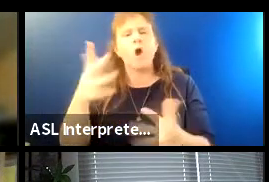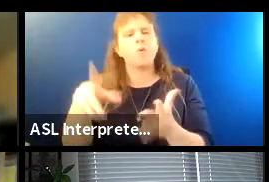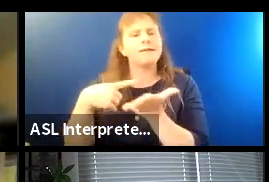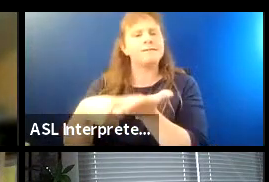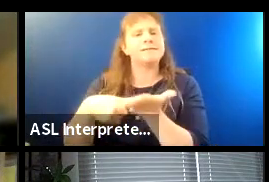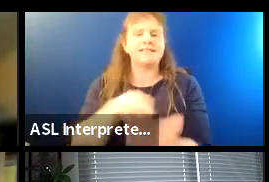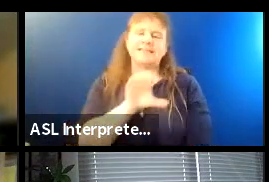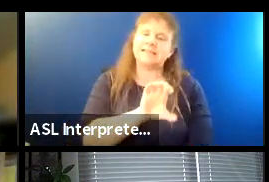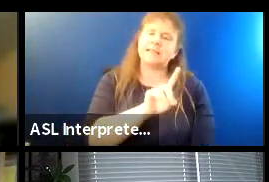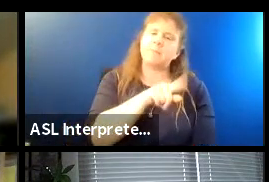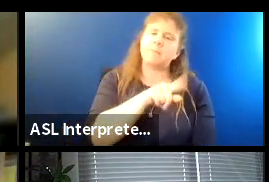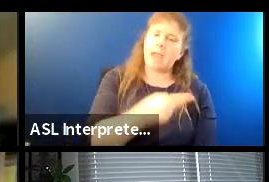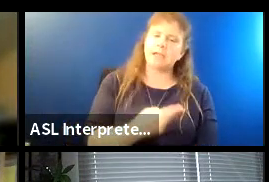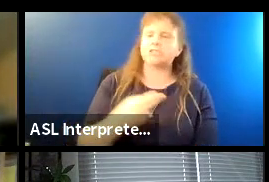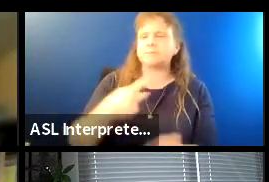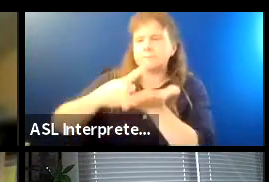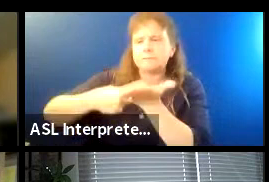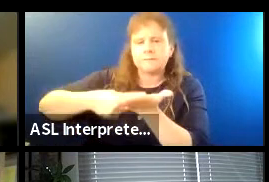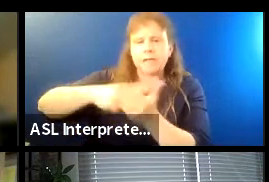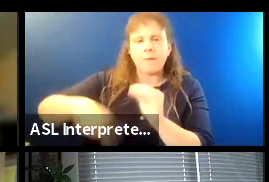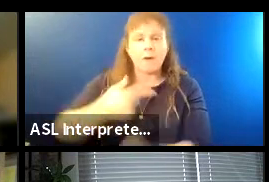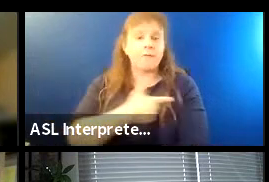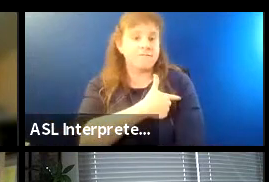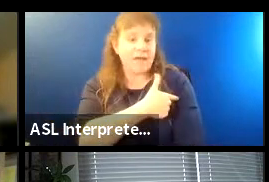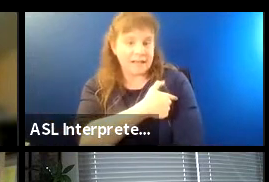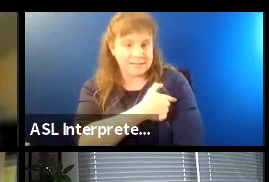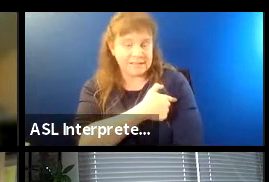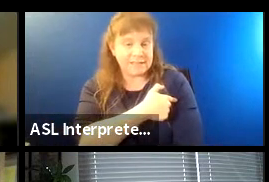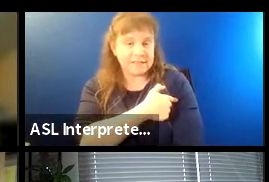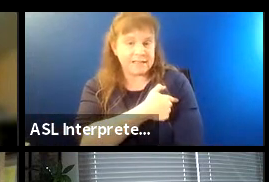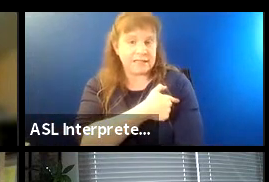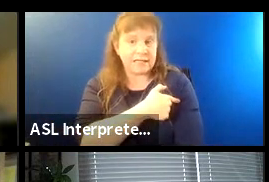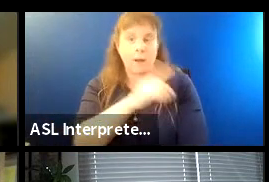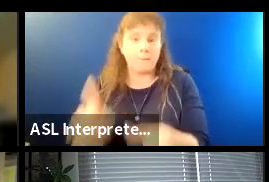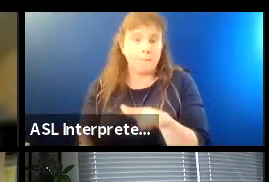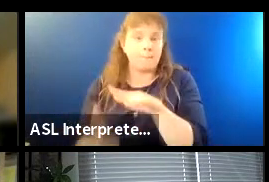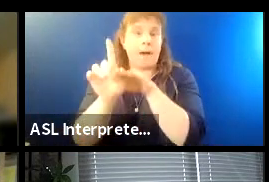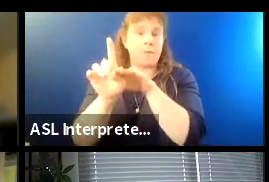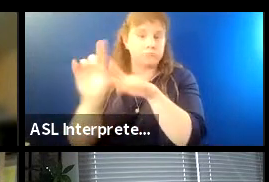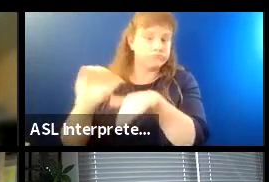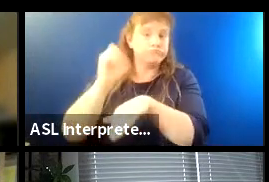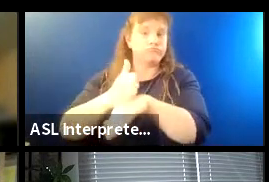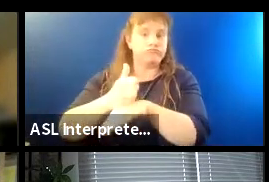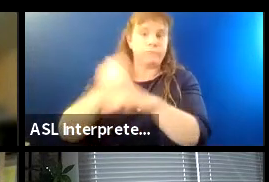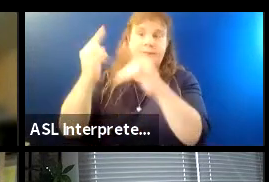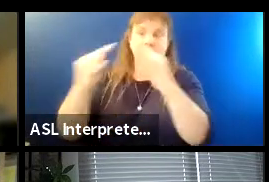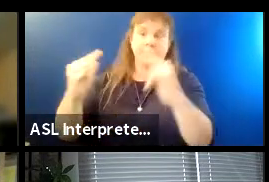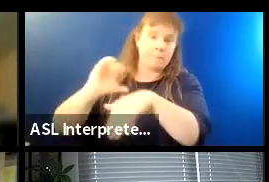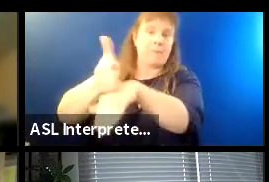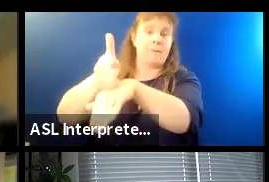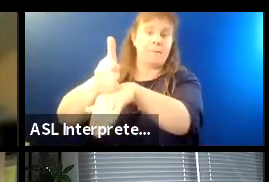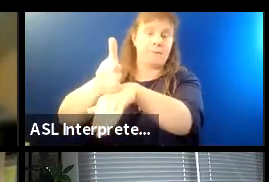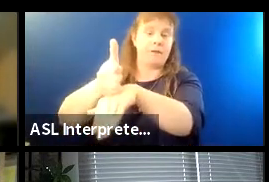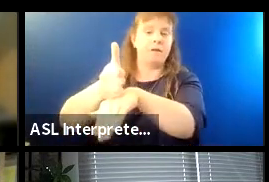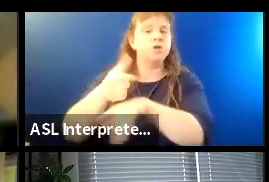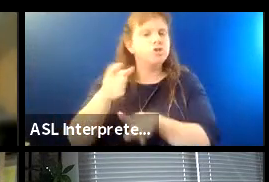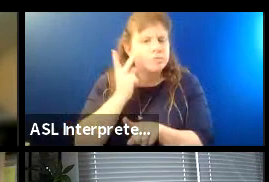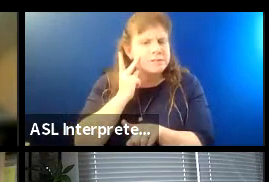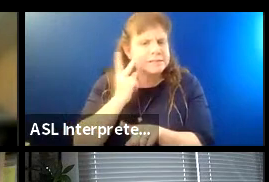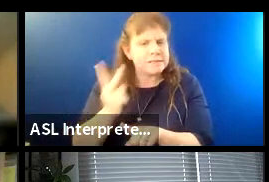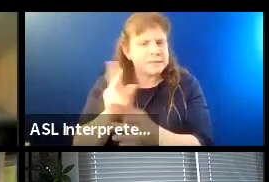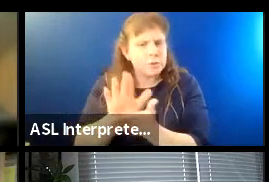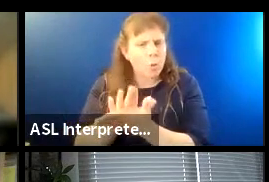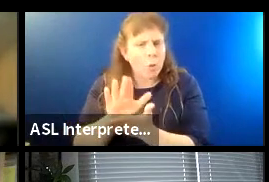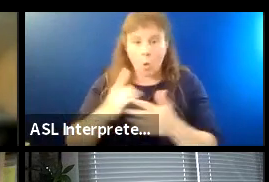has been in conversations about having vaccine, you know, pop-ups or something like that. Do you see the schools? I mean, we